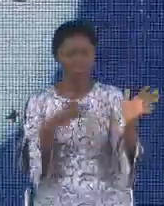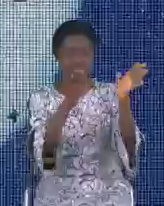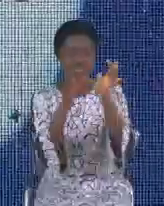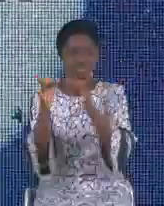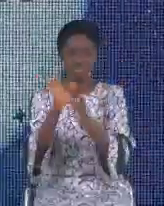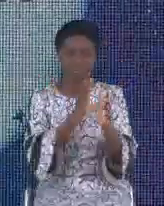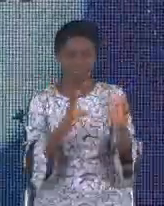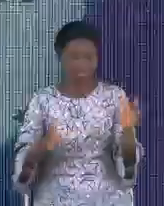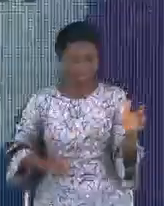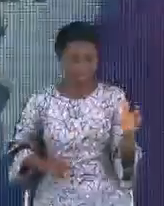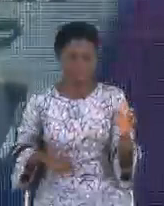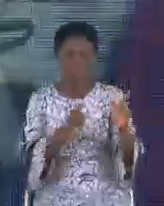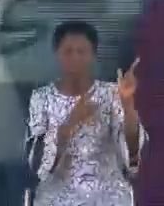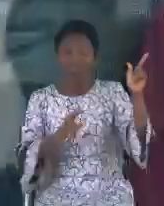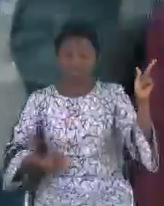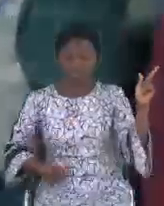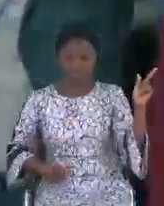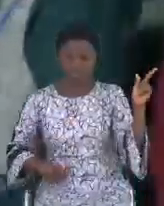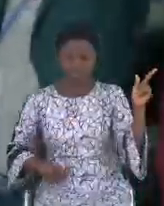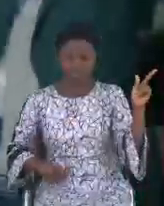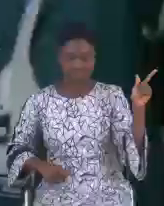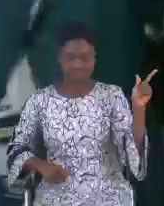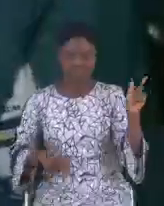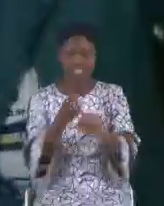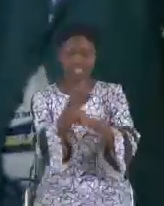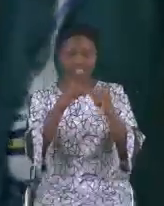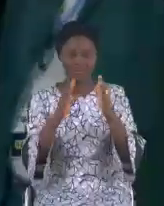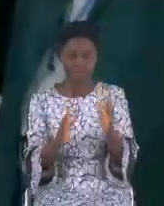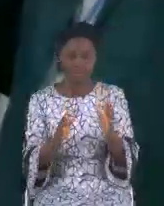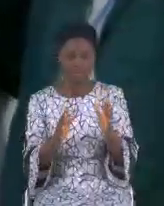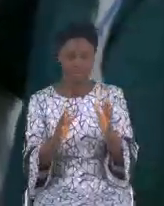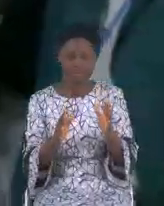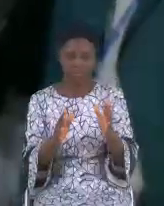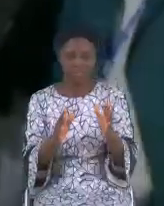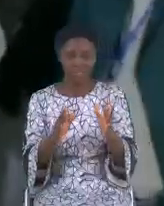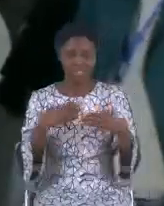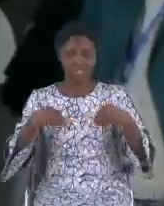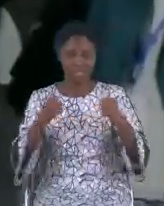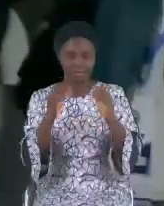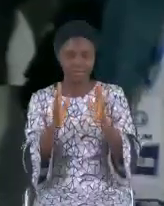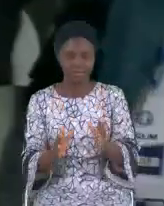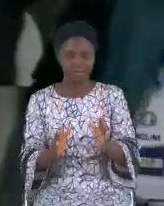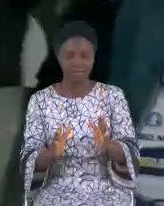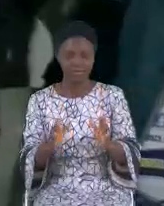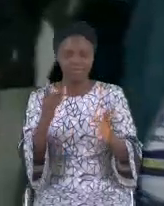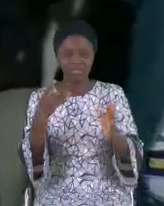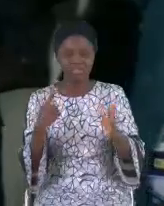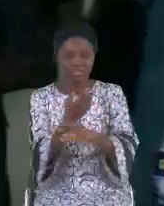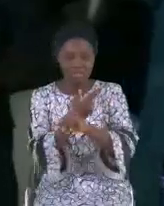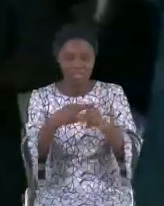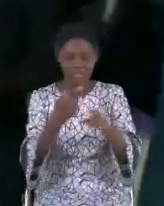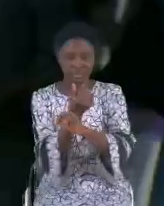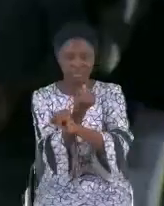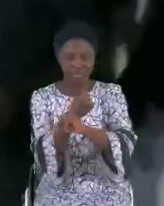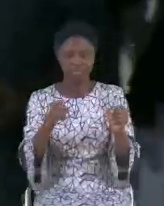Christ, Lord, Savior, Healer, Redeemer, and